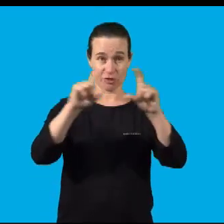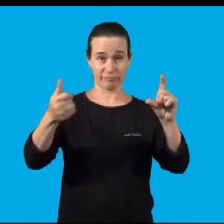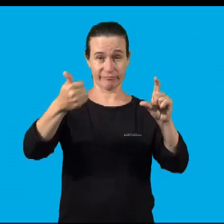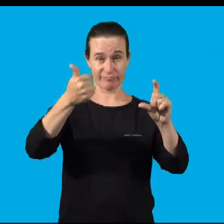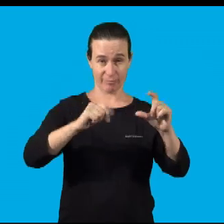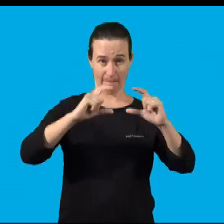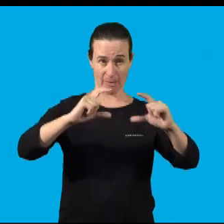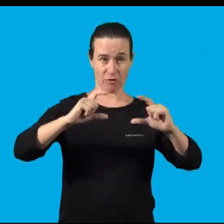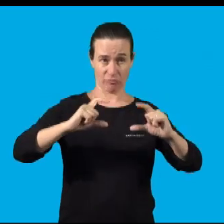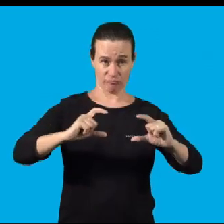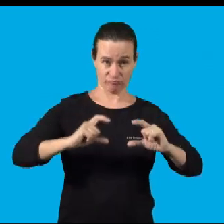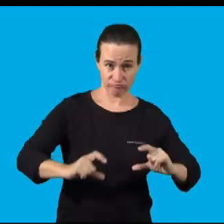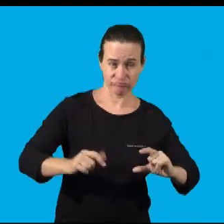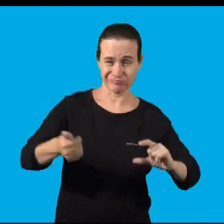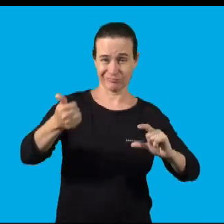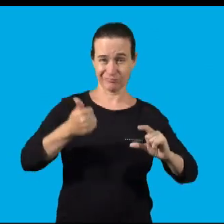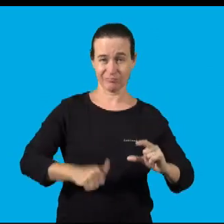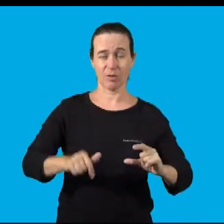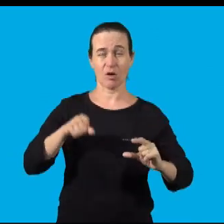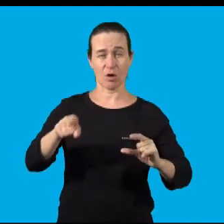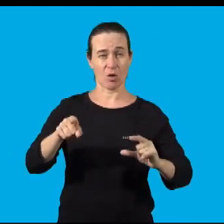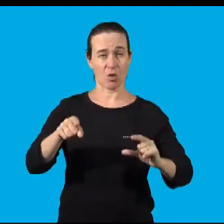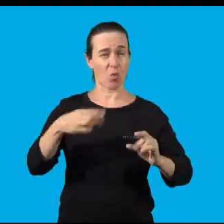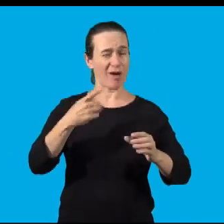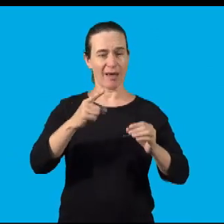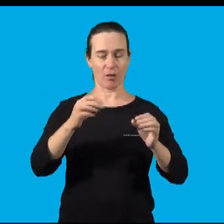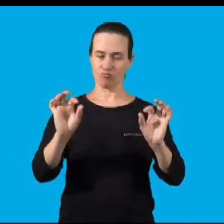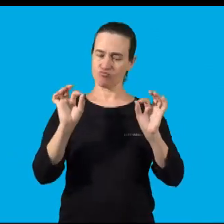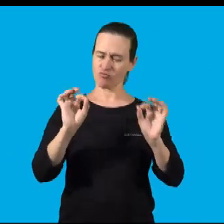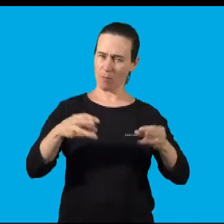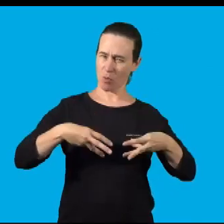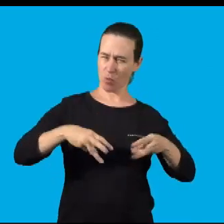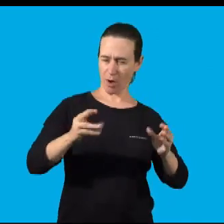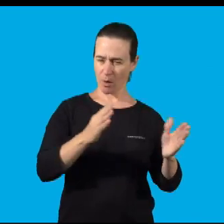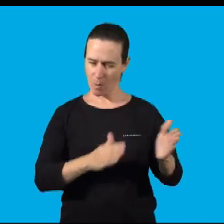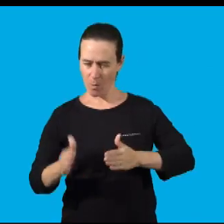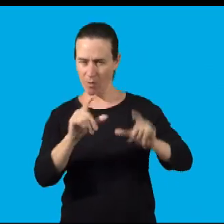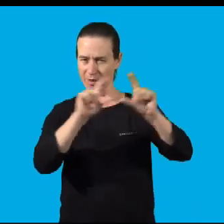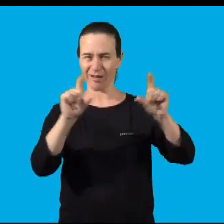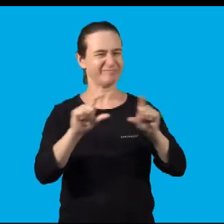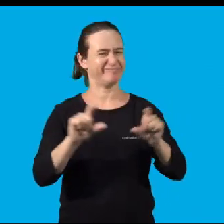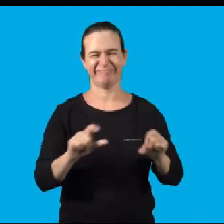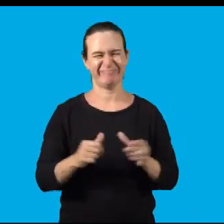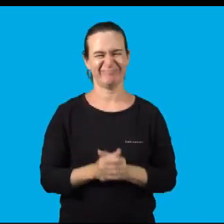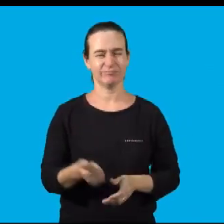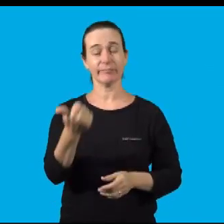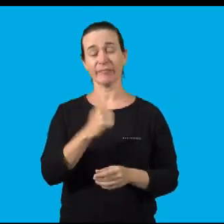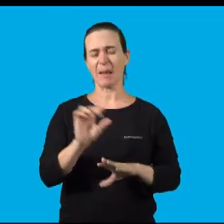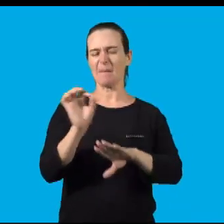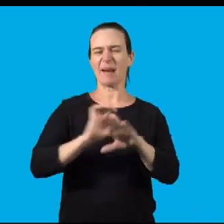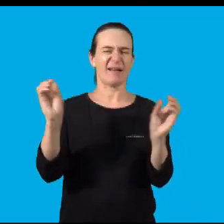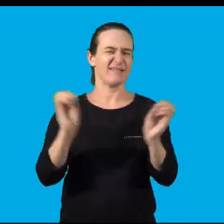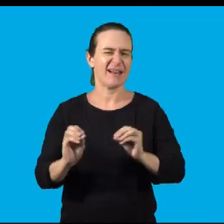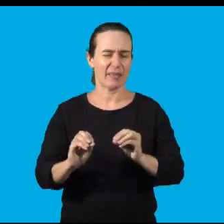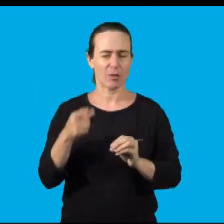and conclusion are often not structured correctly, resulting in an incoherent essay. A lack of planning and